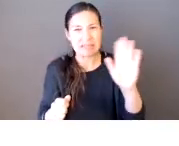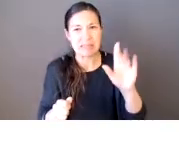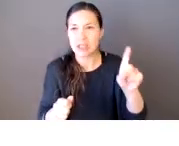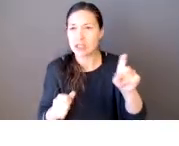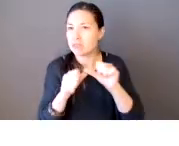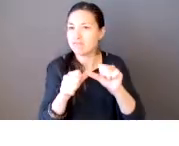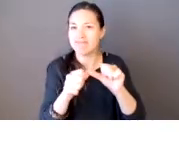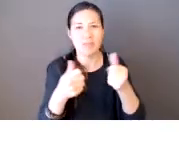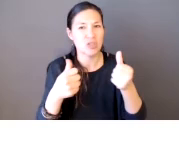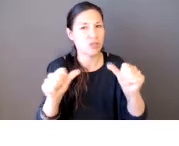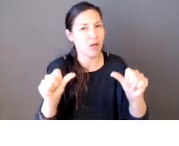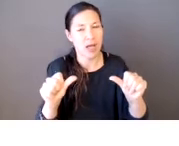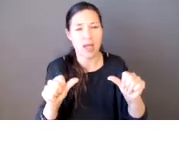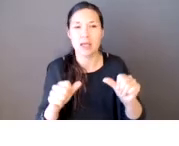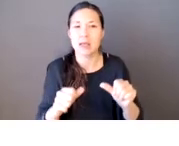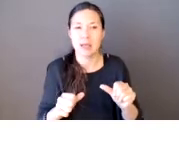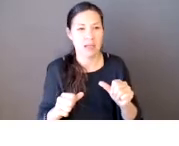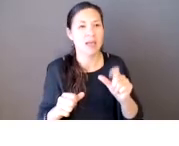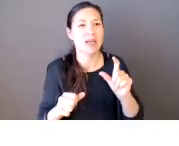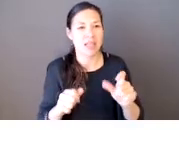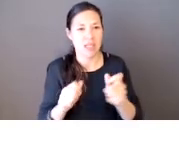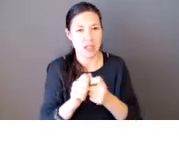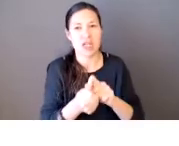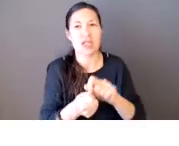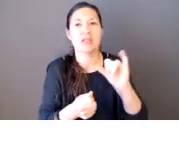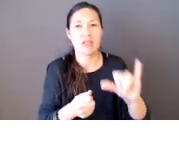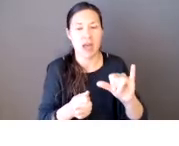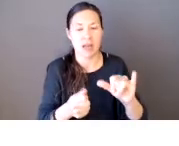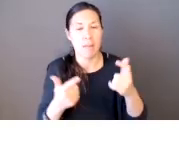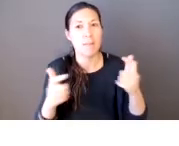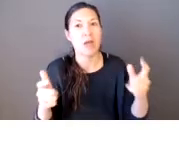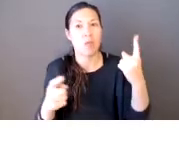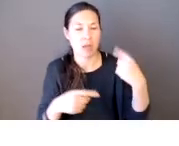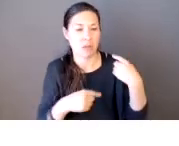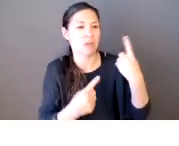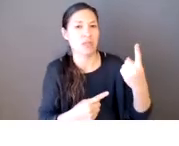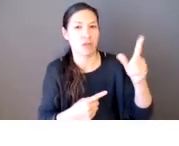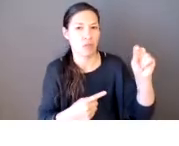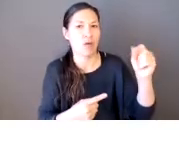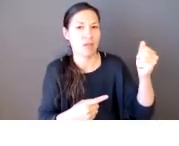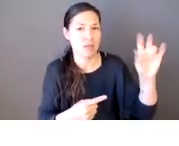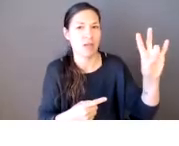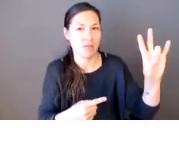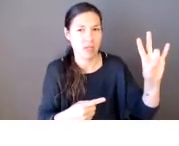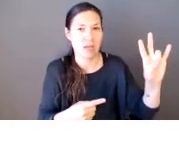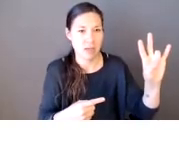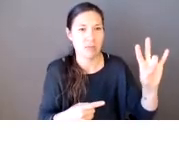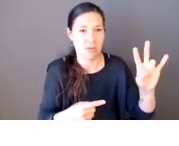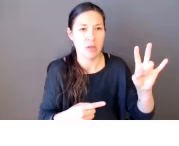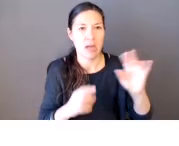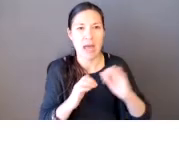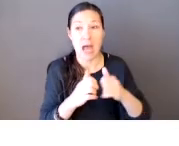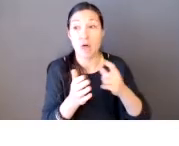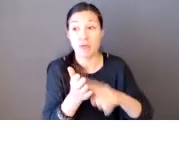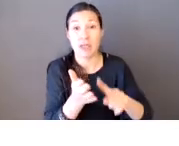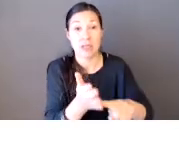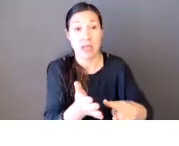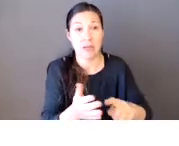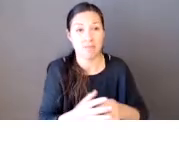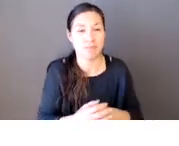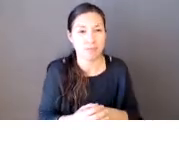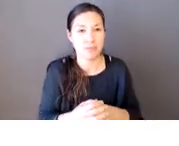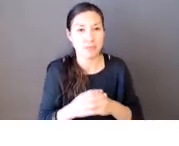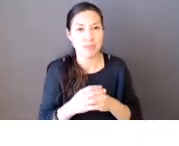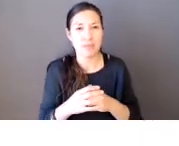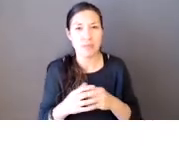did change that. So that was the big change related to investigations in our investigations. I